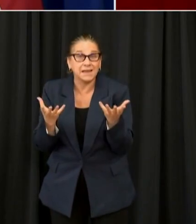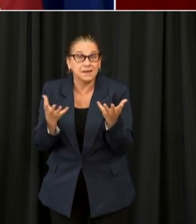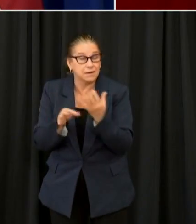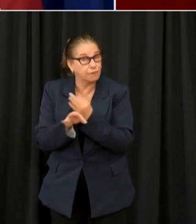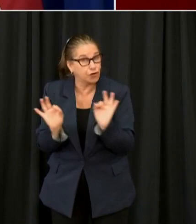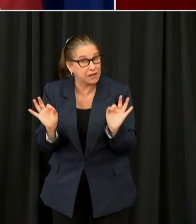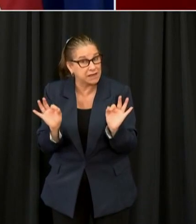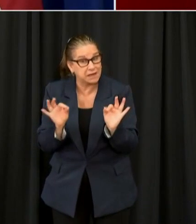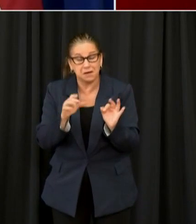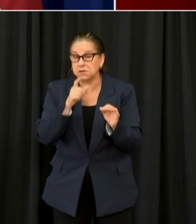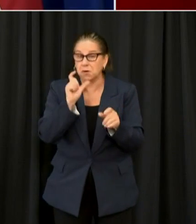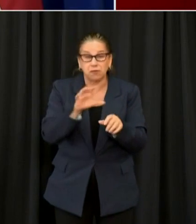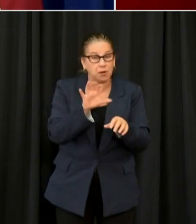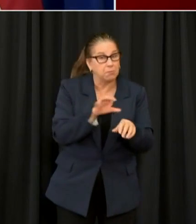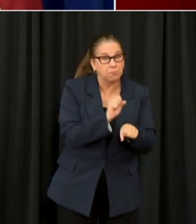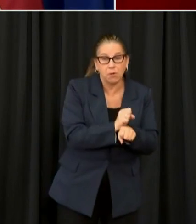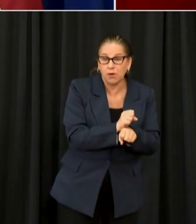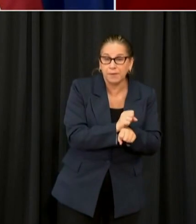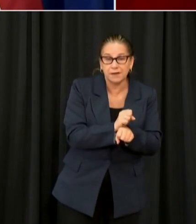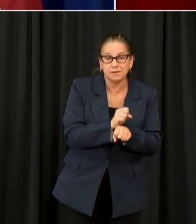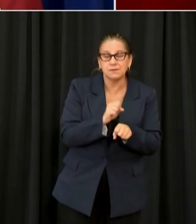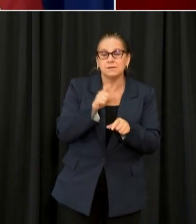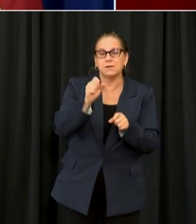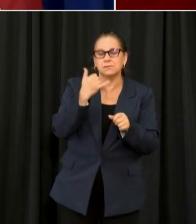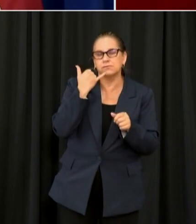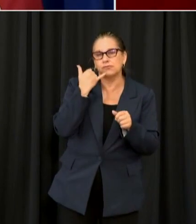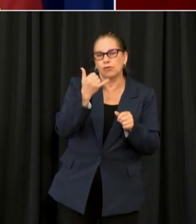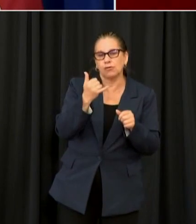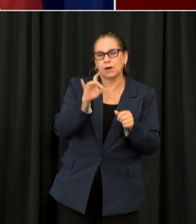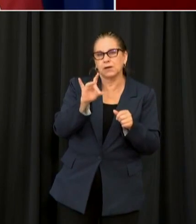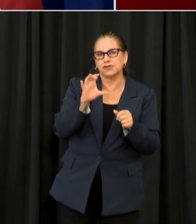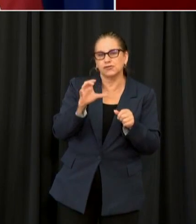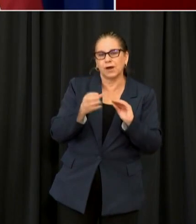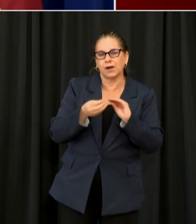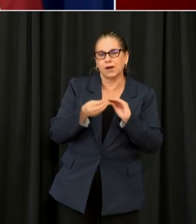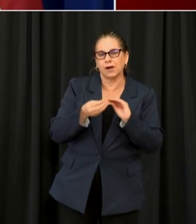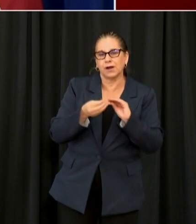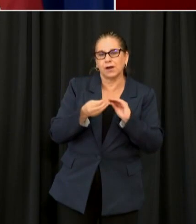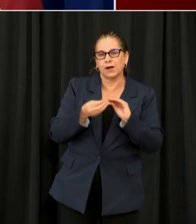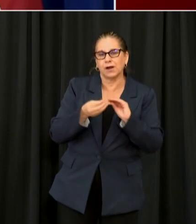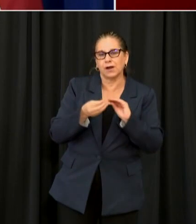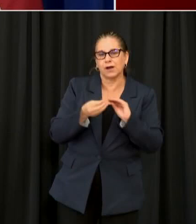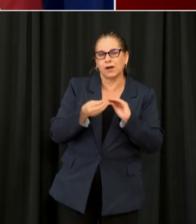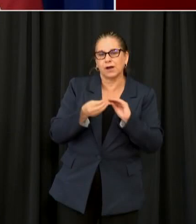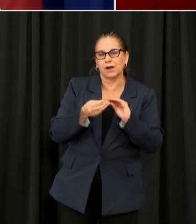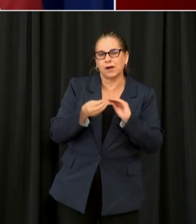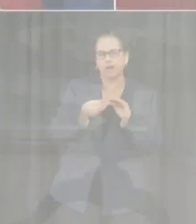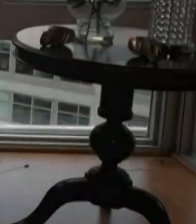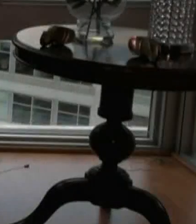our 1-800 number for information about testing sites.